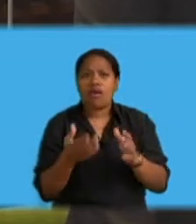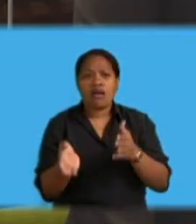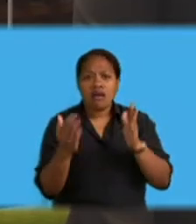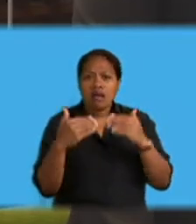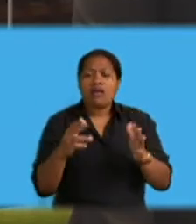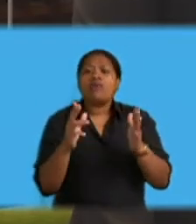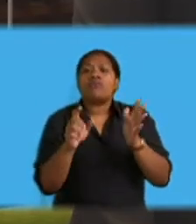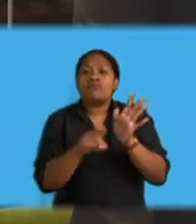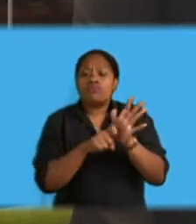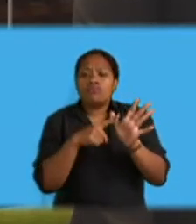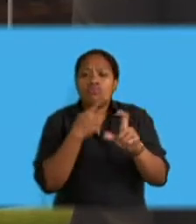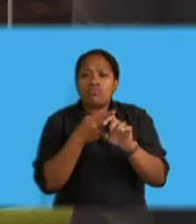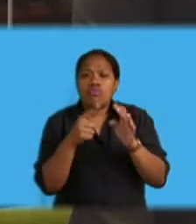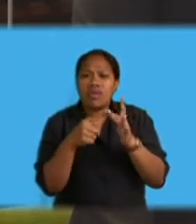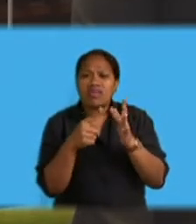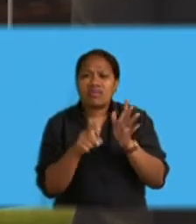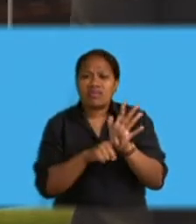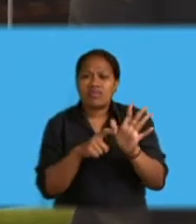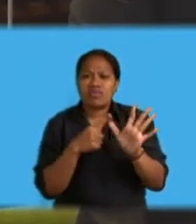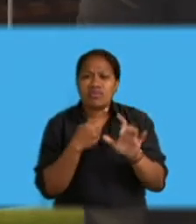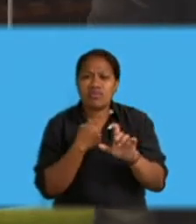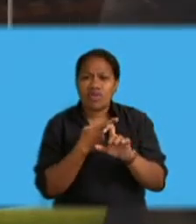Waikumbuku